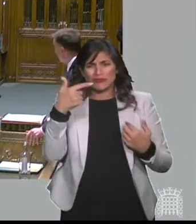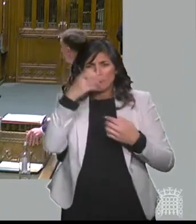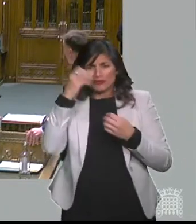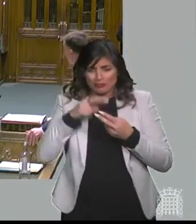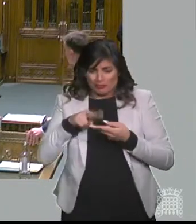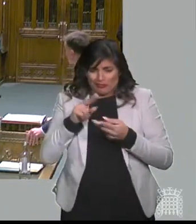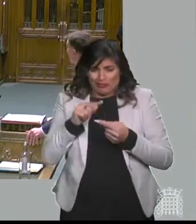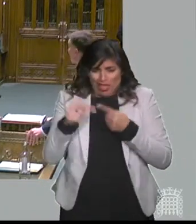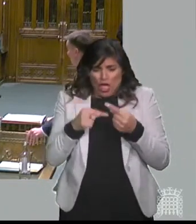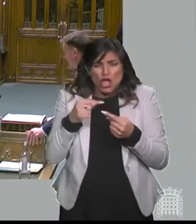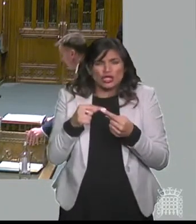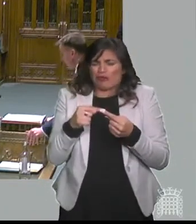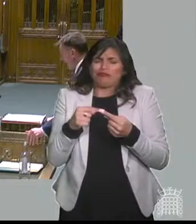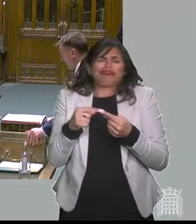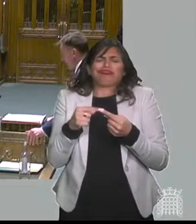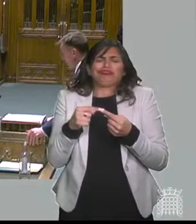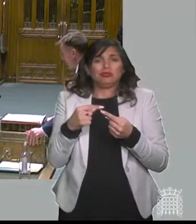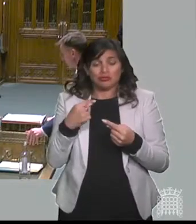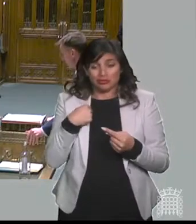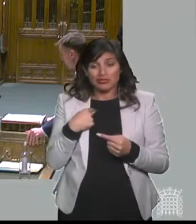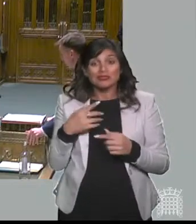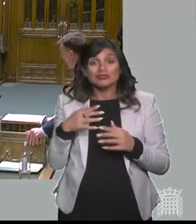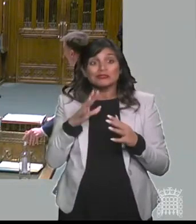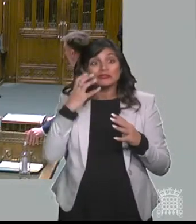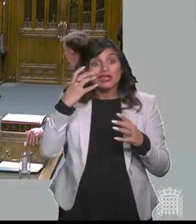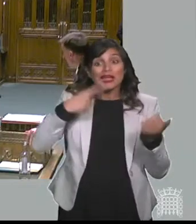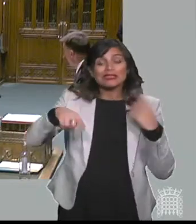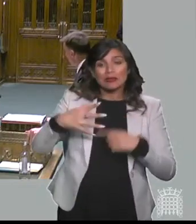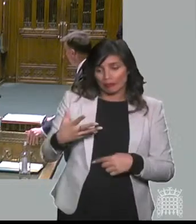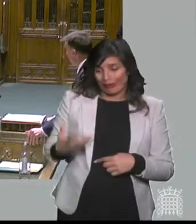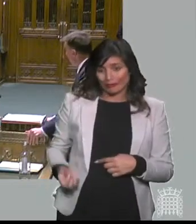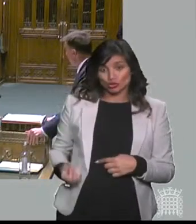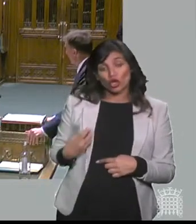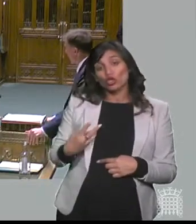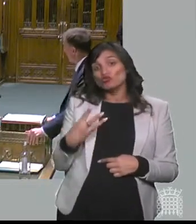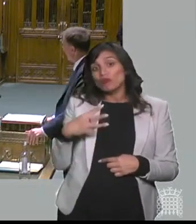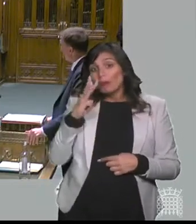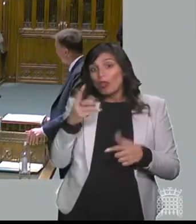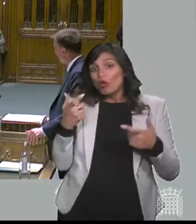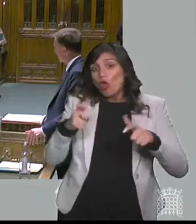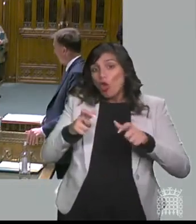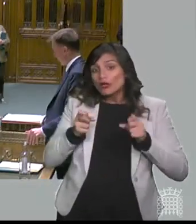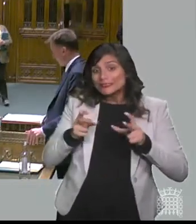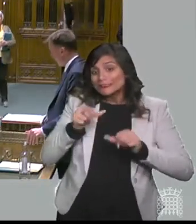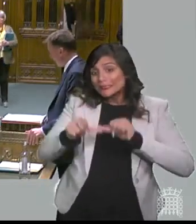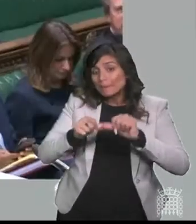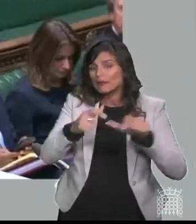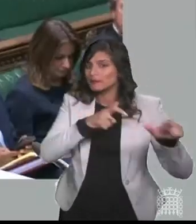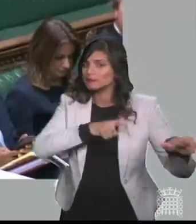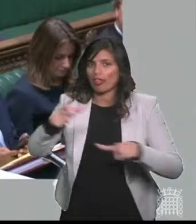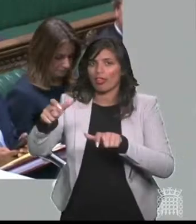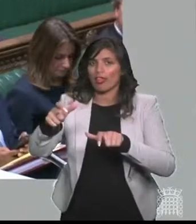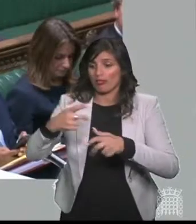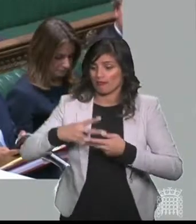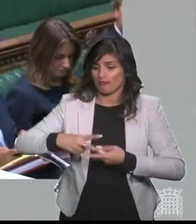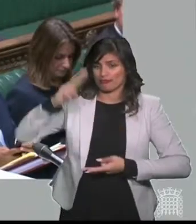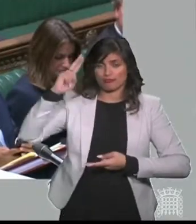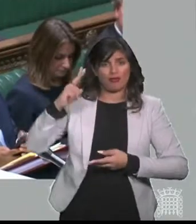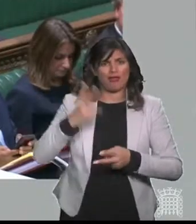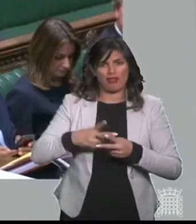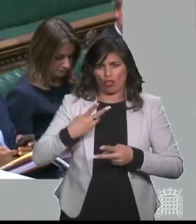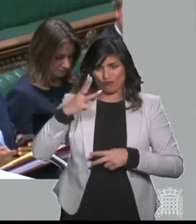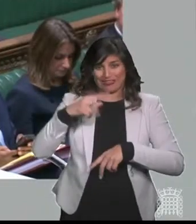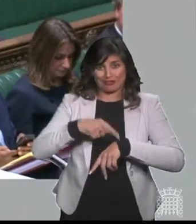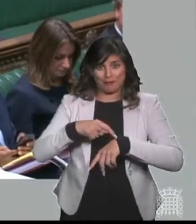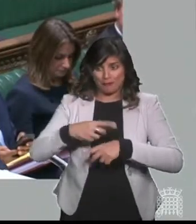inflation, increased the state pension through the triple lock by 8.5%, that's nearly 3 times next year's